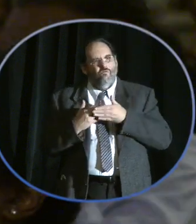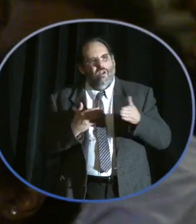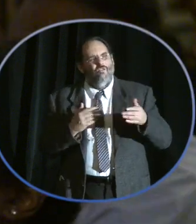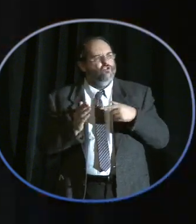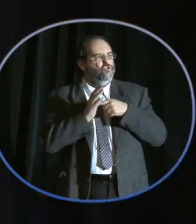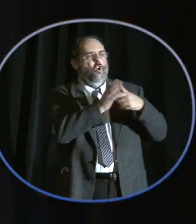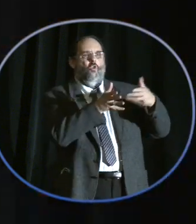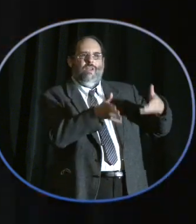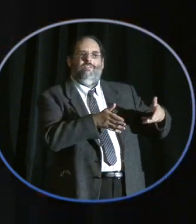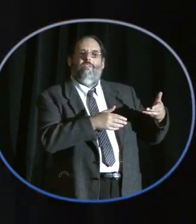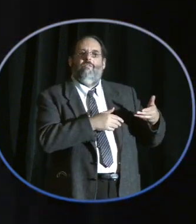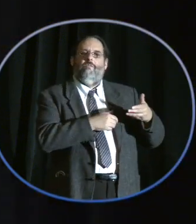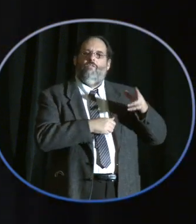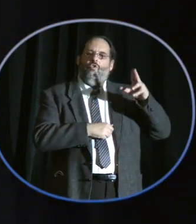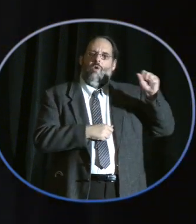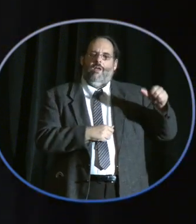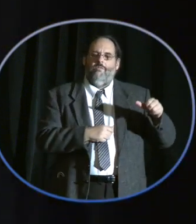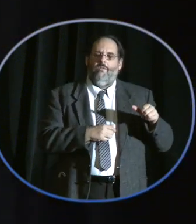country